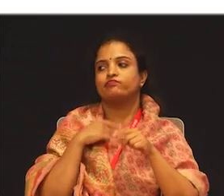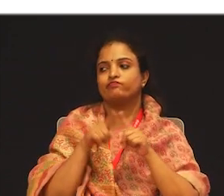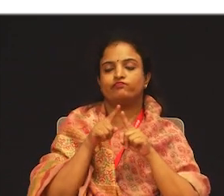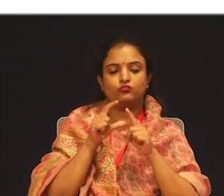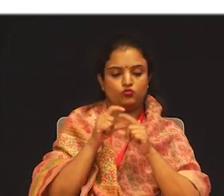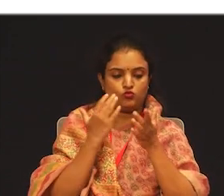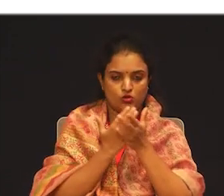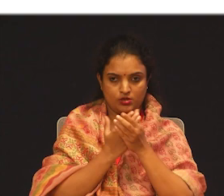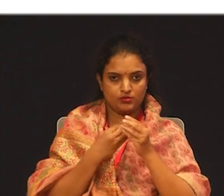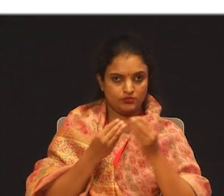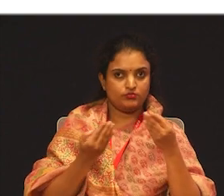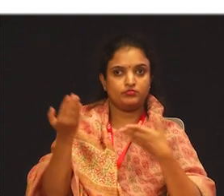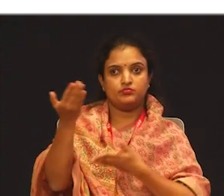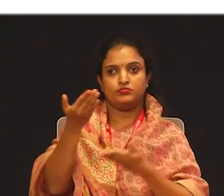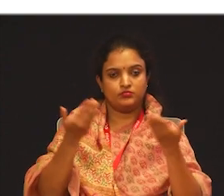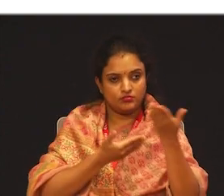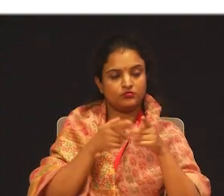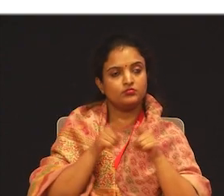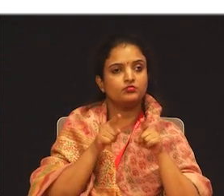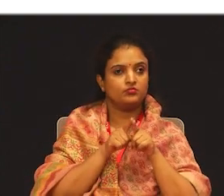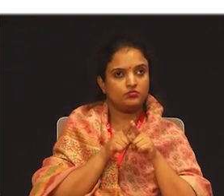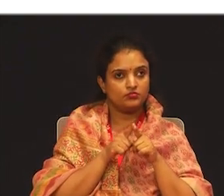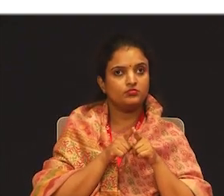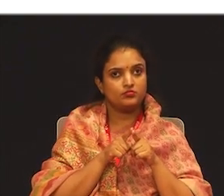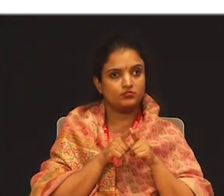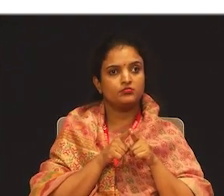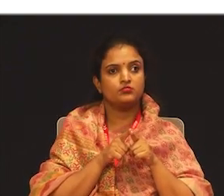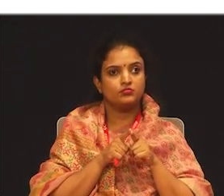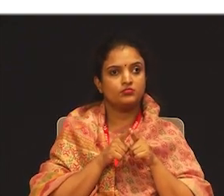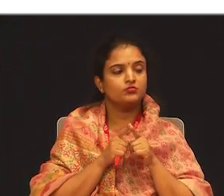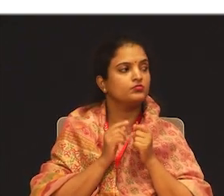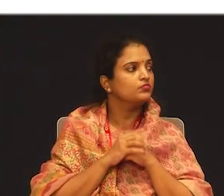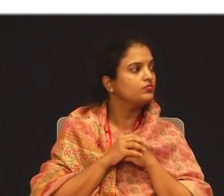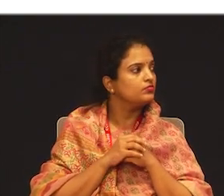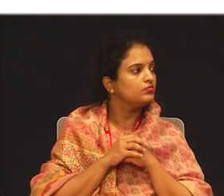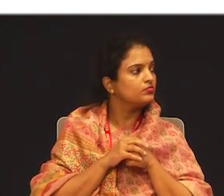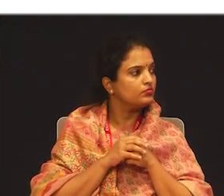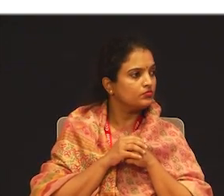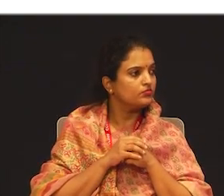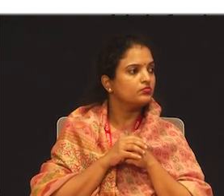document with them, and they vetted our PRASHAST document.